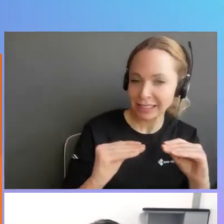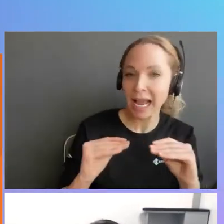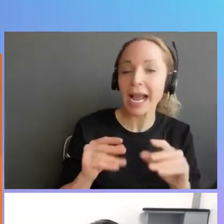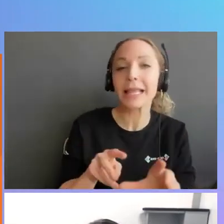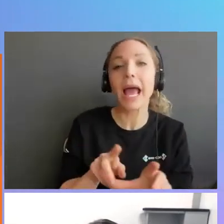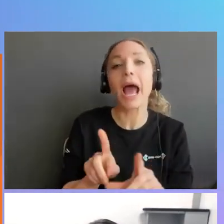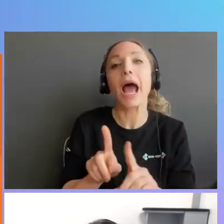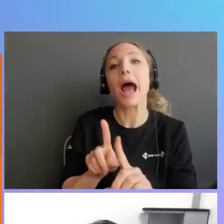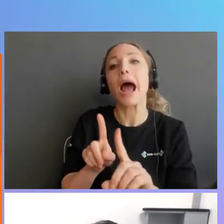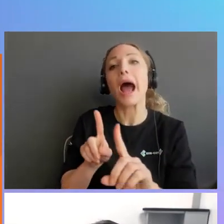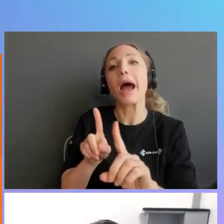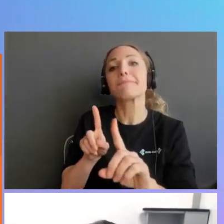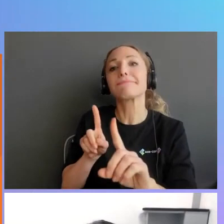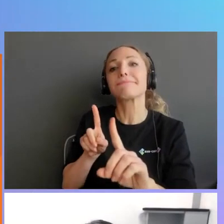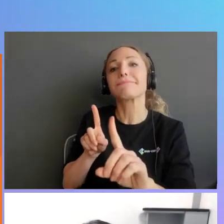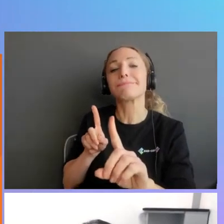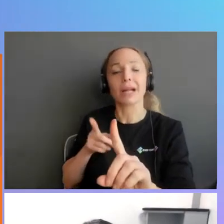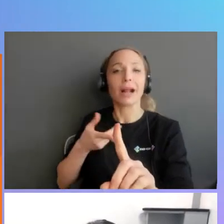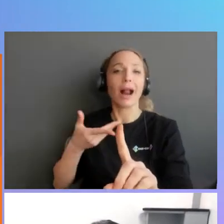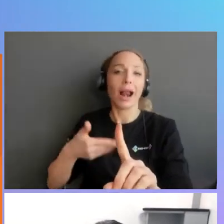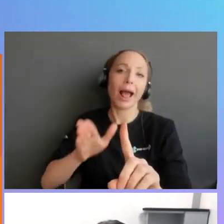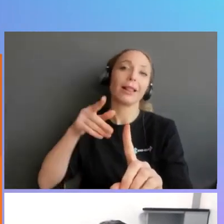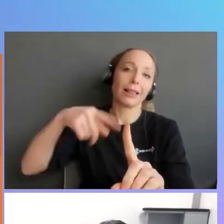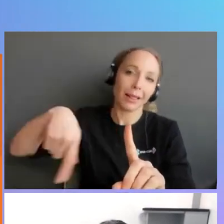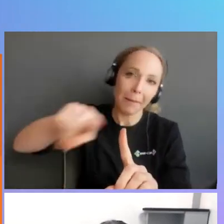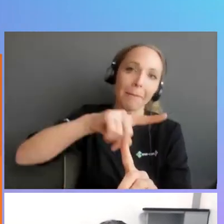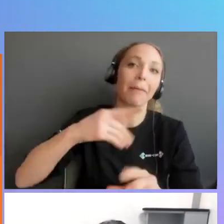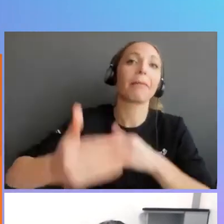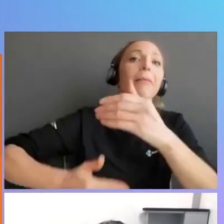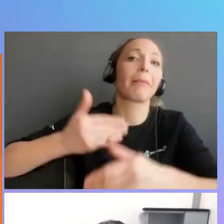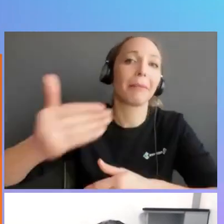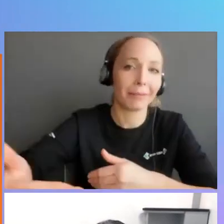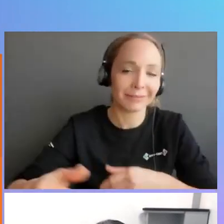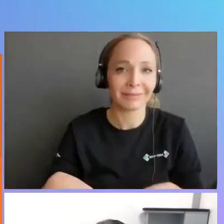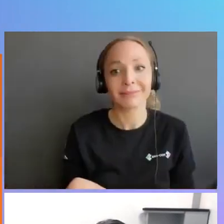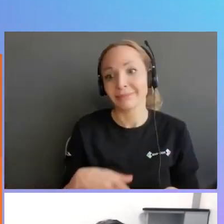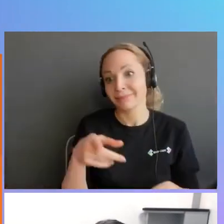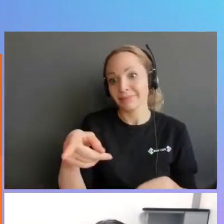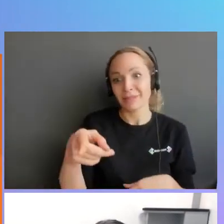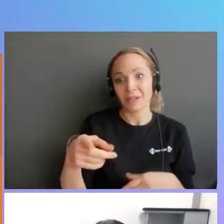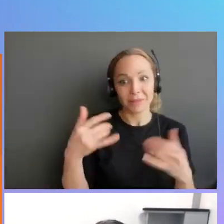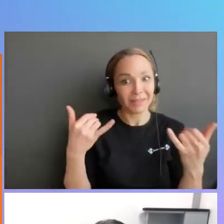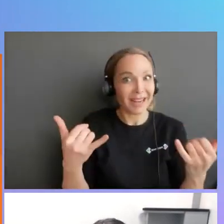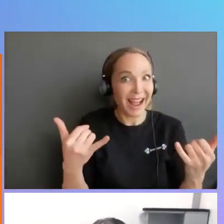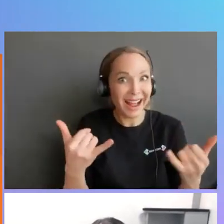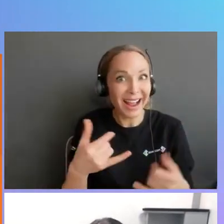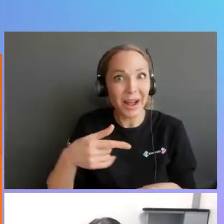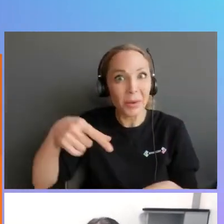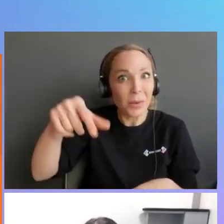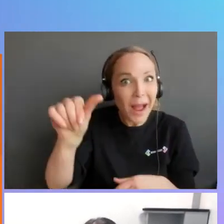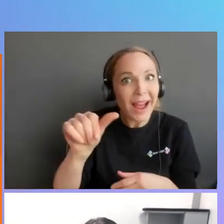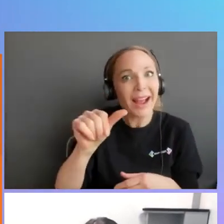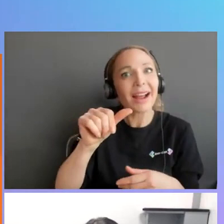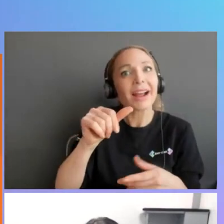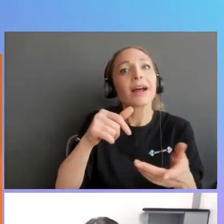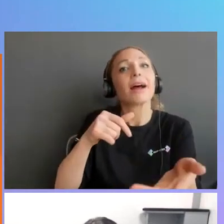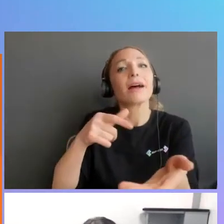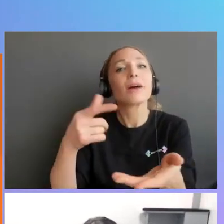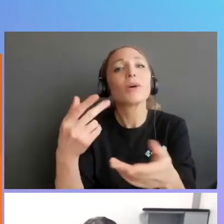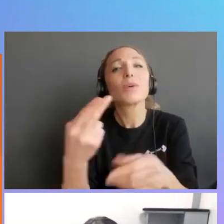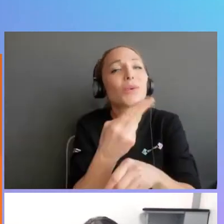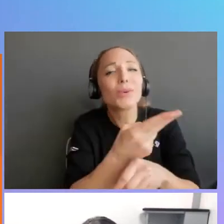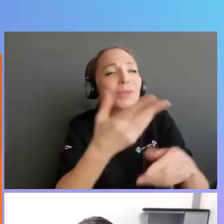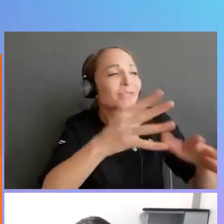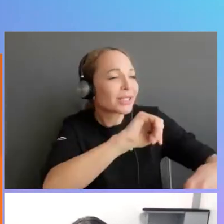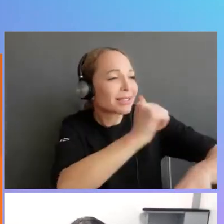comes in. Leverage the existing resources and work that's already out there. So works in progress, completed projects that have